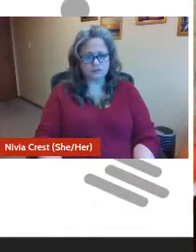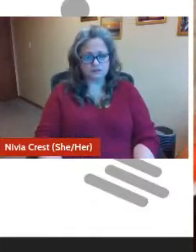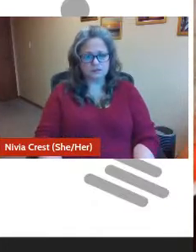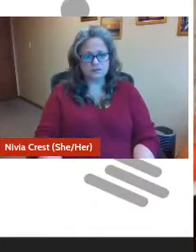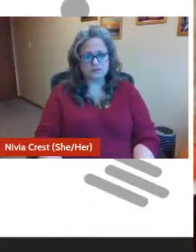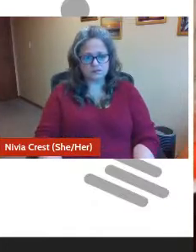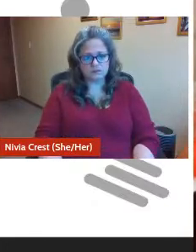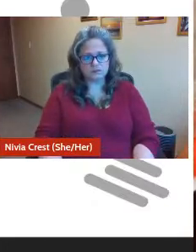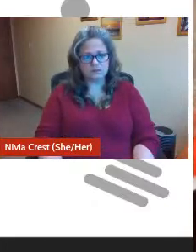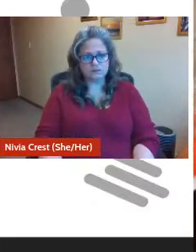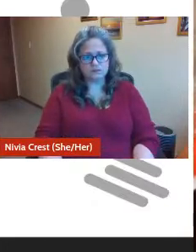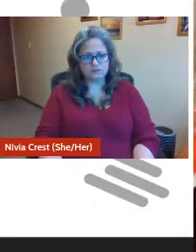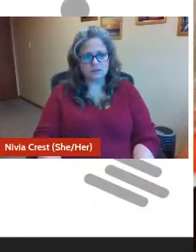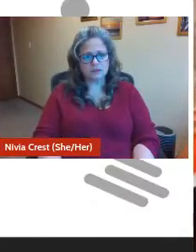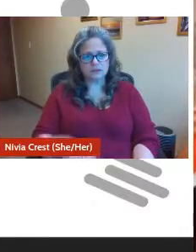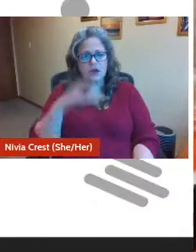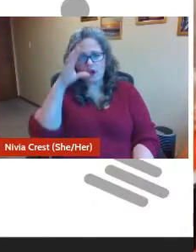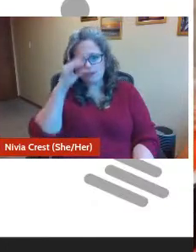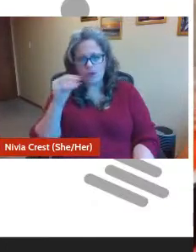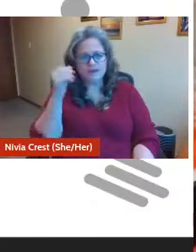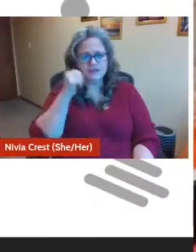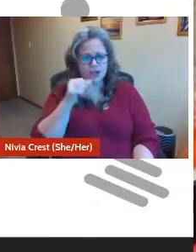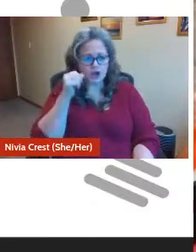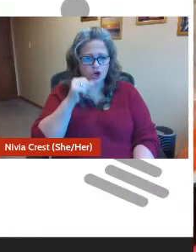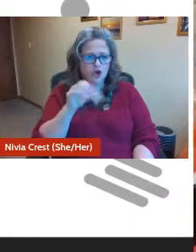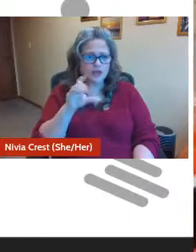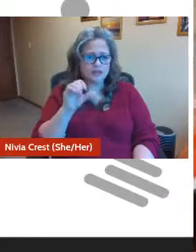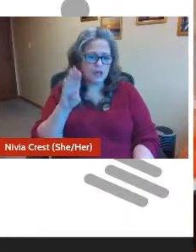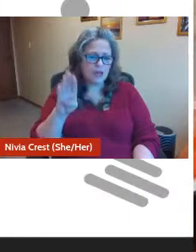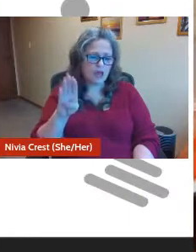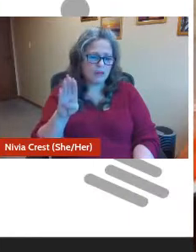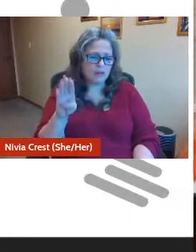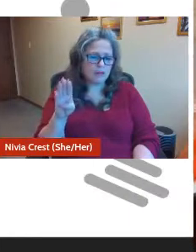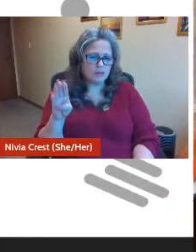to. Boys and Gloves Club. Boys and Gloves Club out on